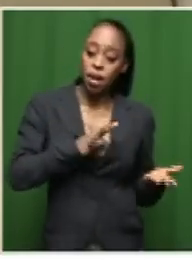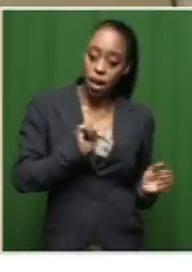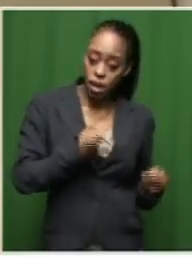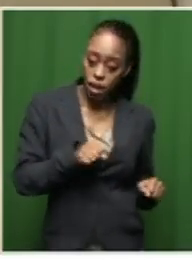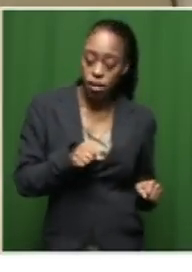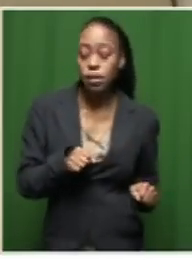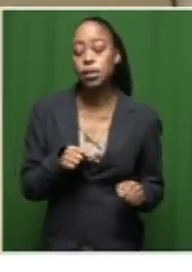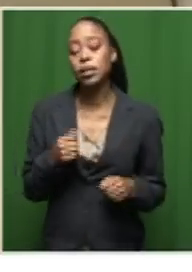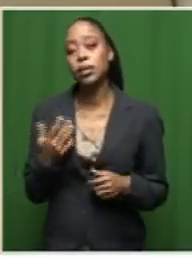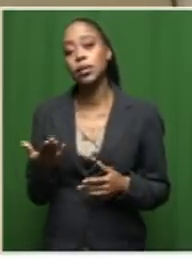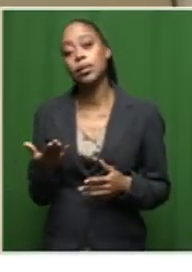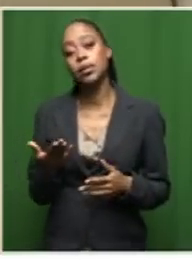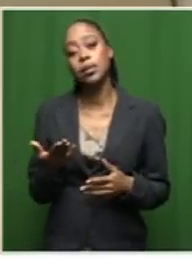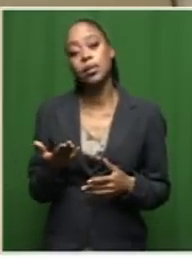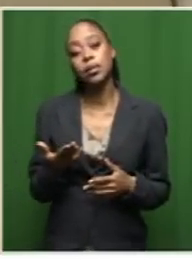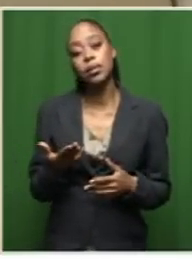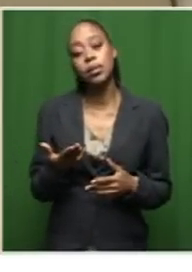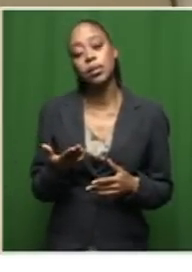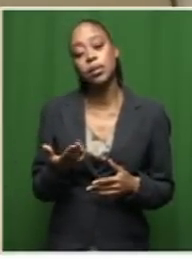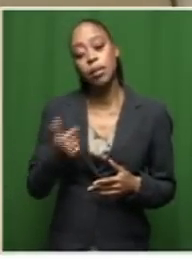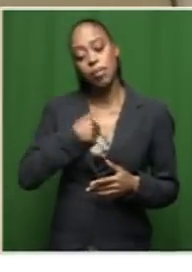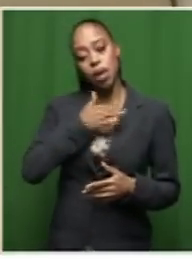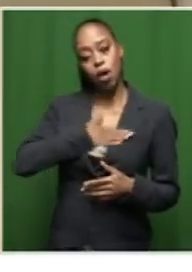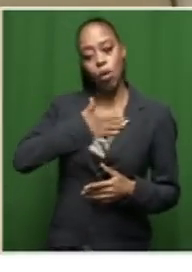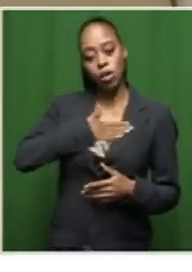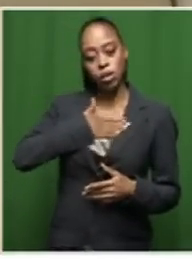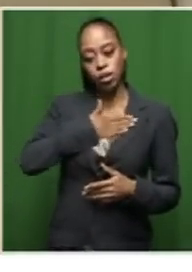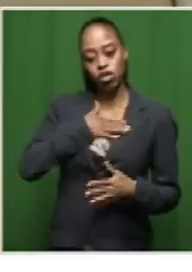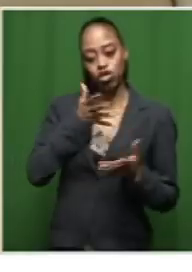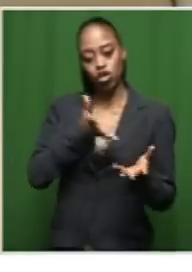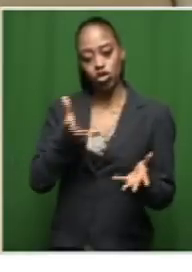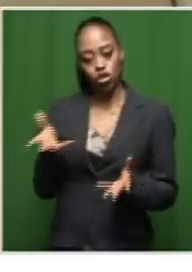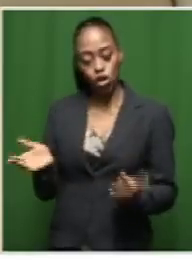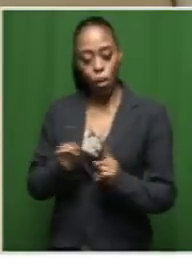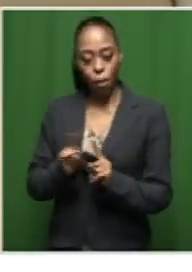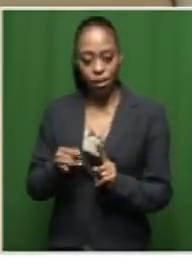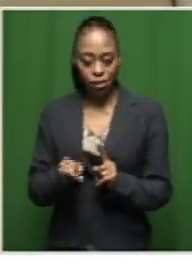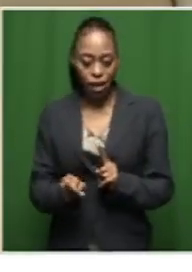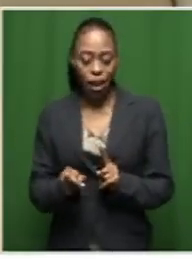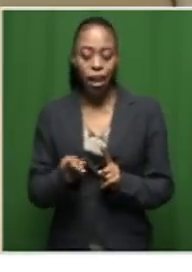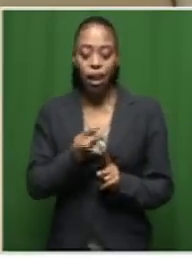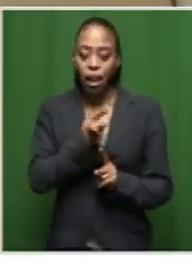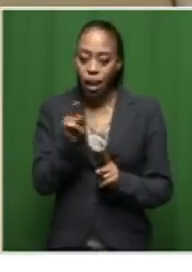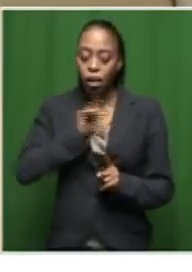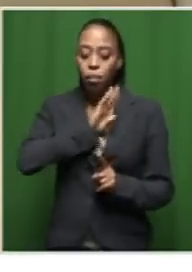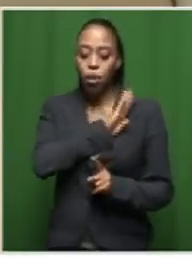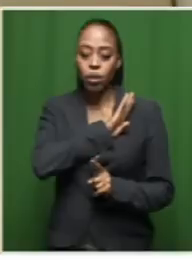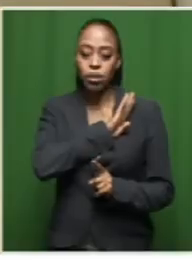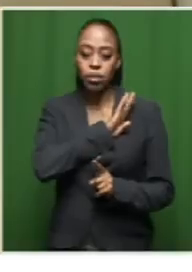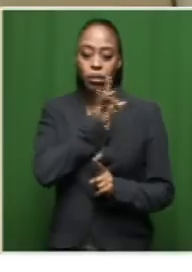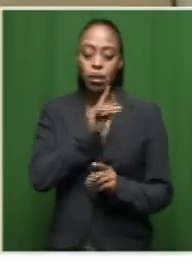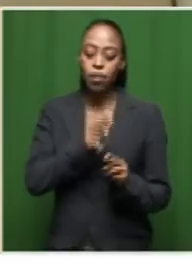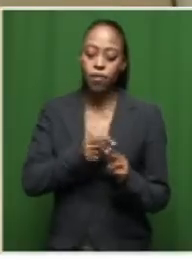away, this is what I wish to have happen. However, the trustees still have